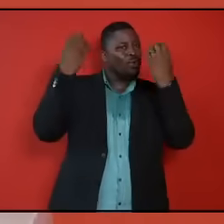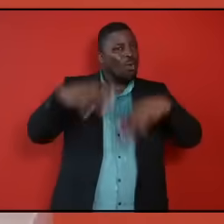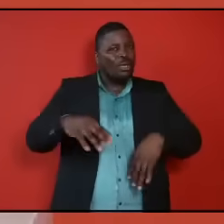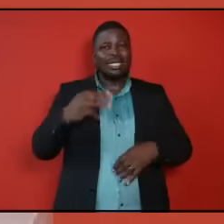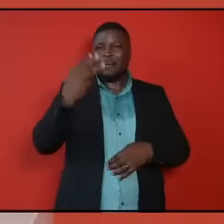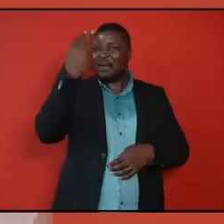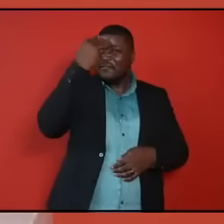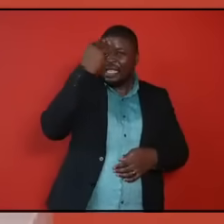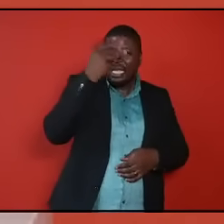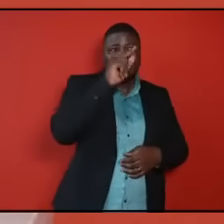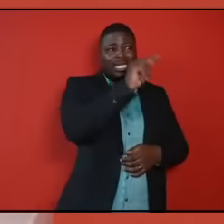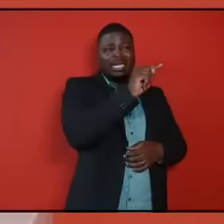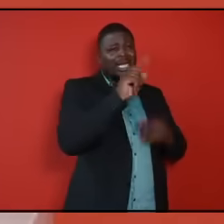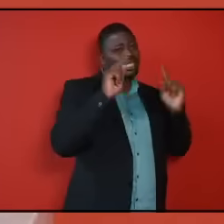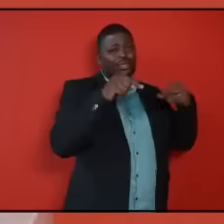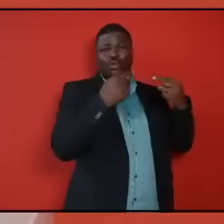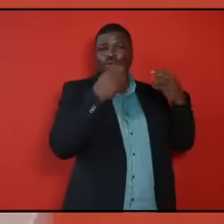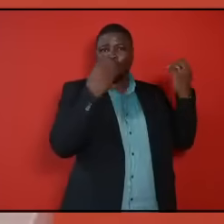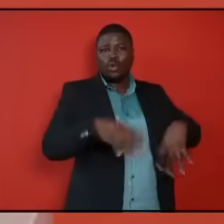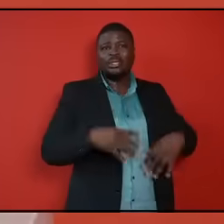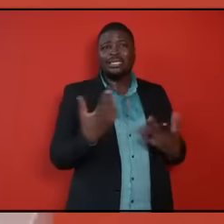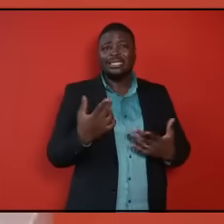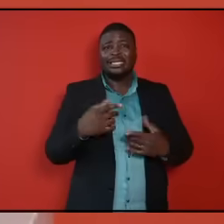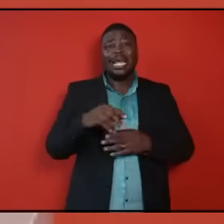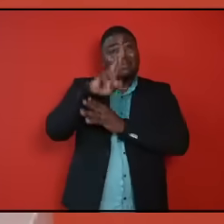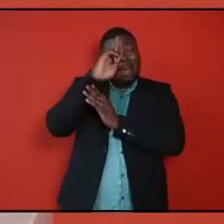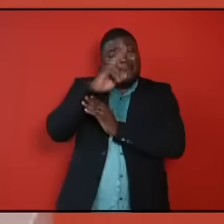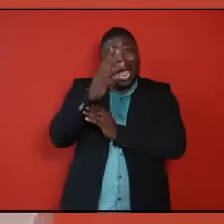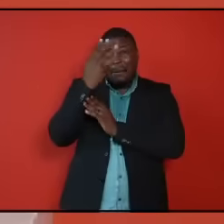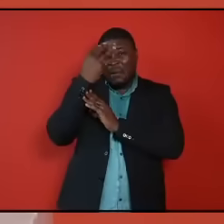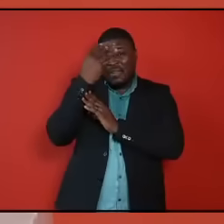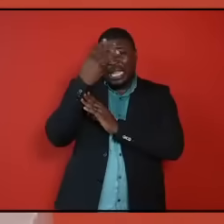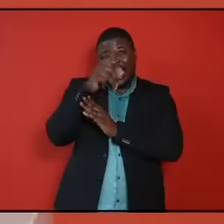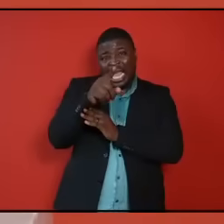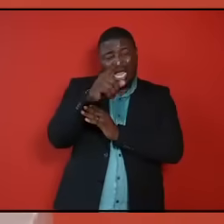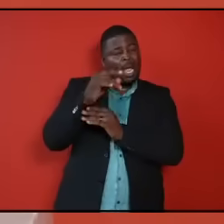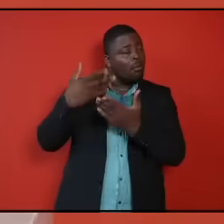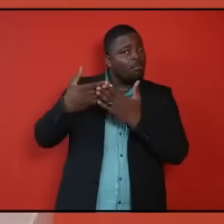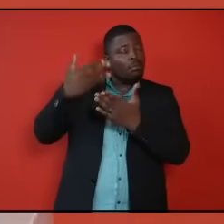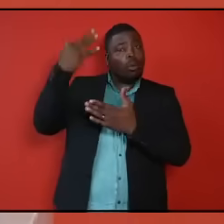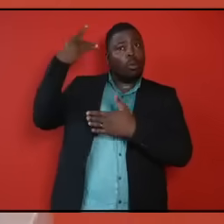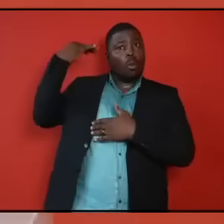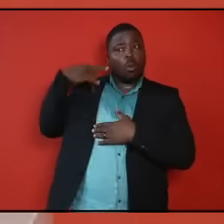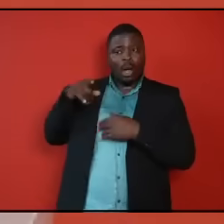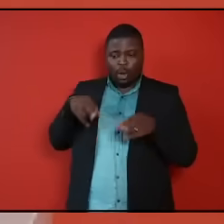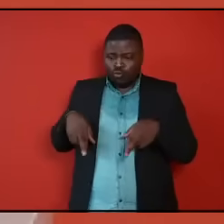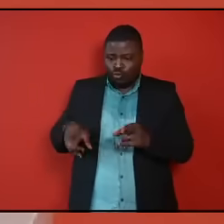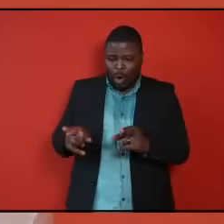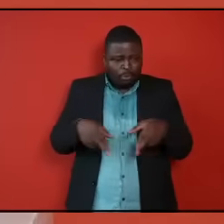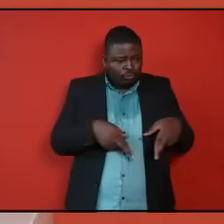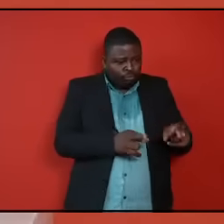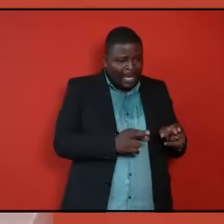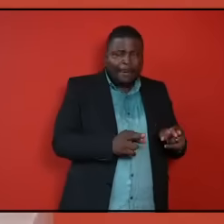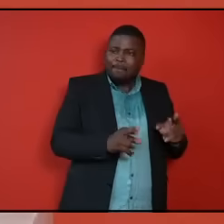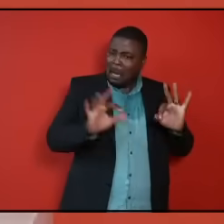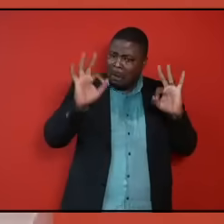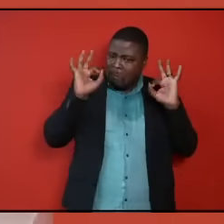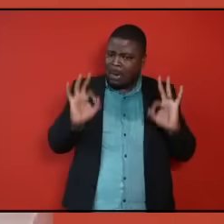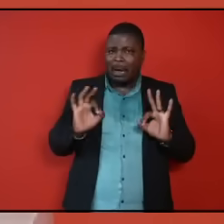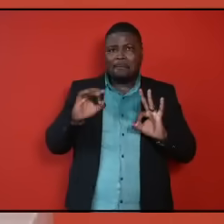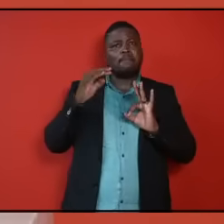Mahikeng, which had roads, proper roads built by Bantustan.